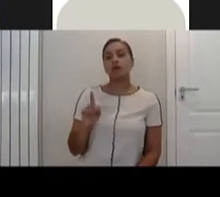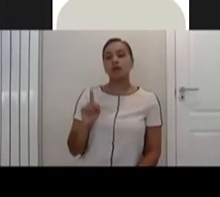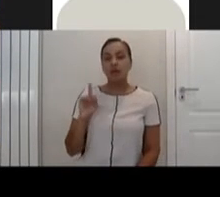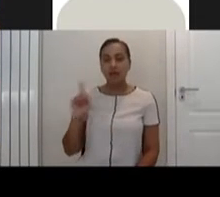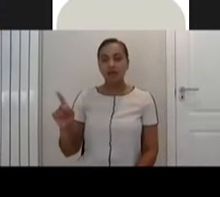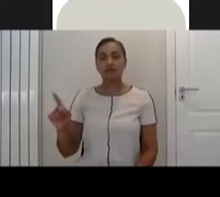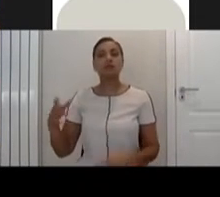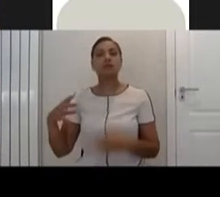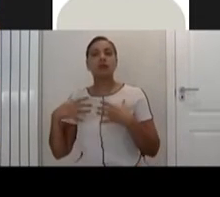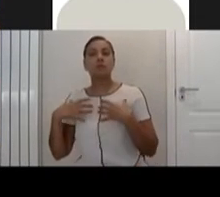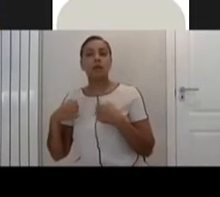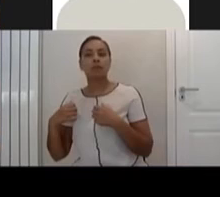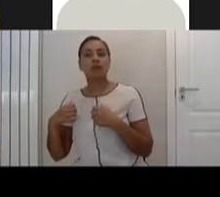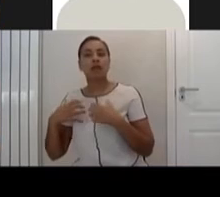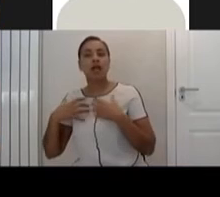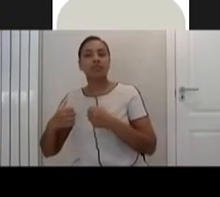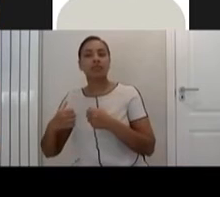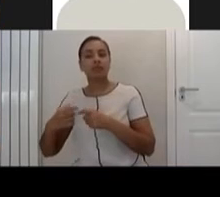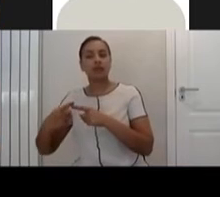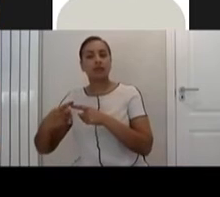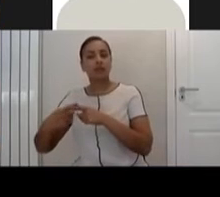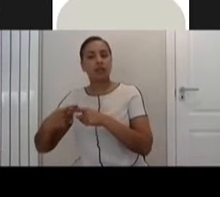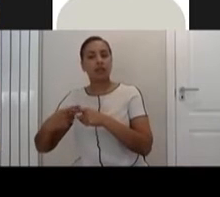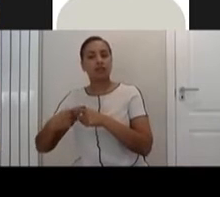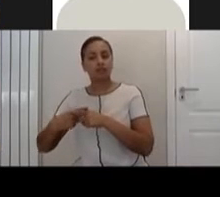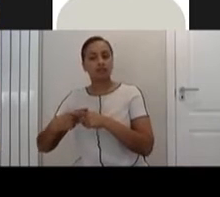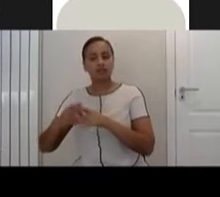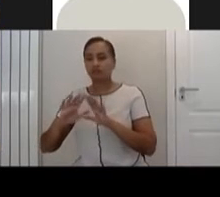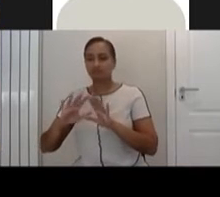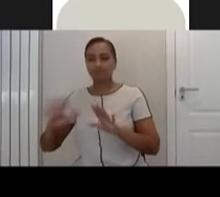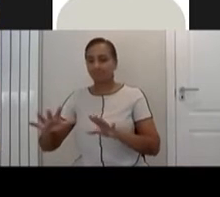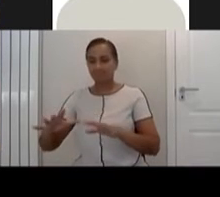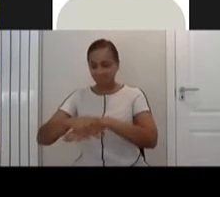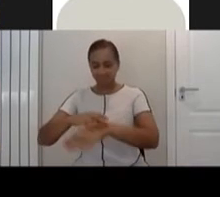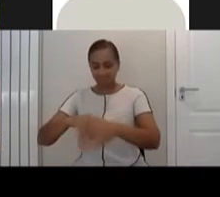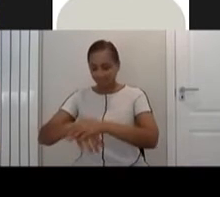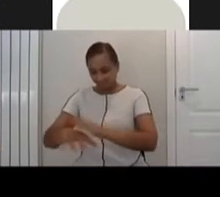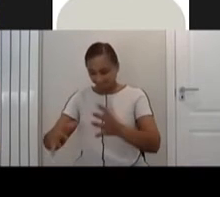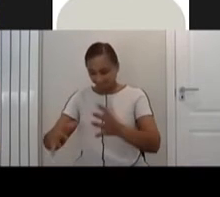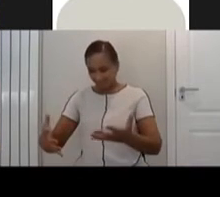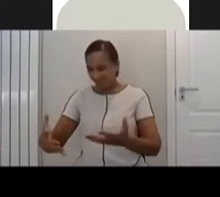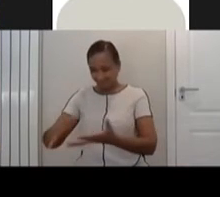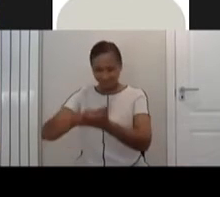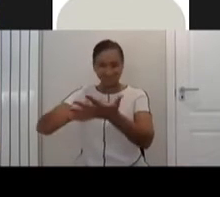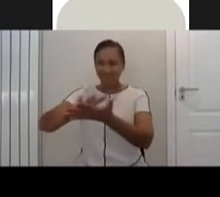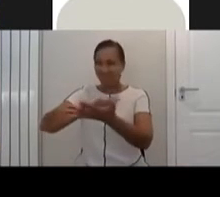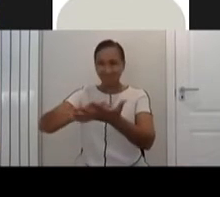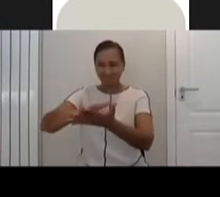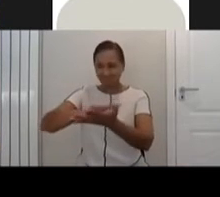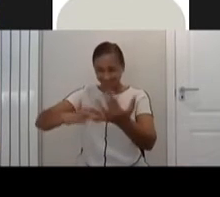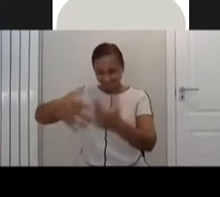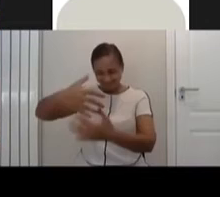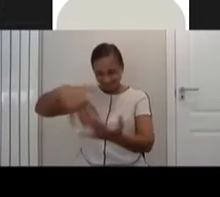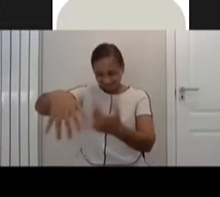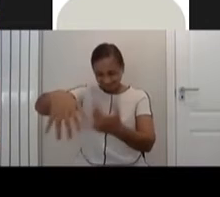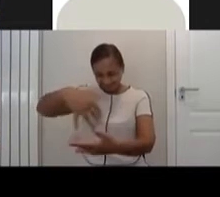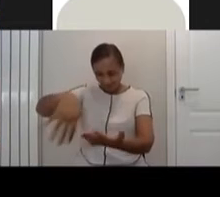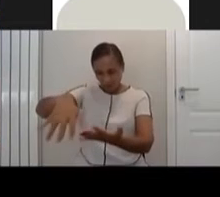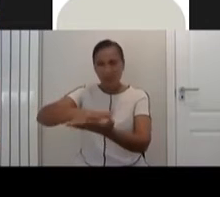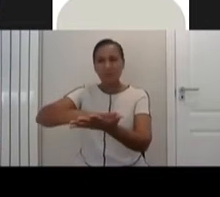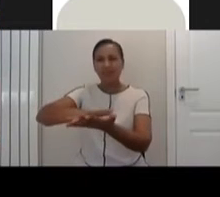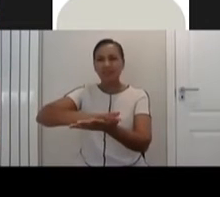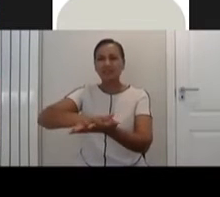the public, is because they can become contaminated, and it makes no difference whether you sort